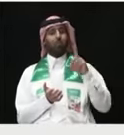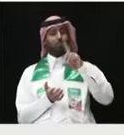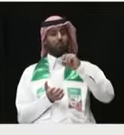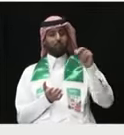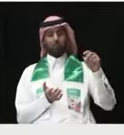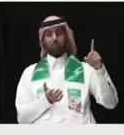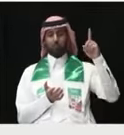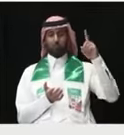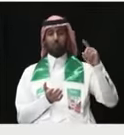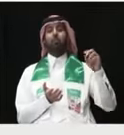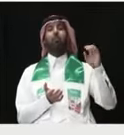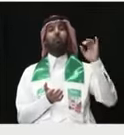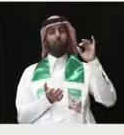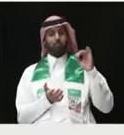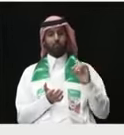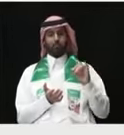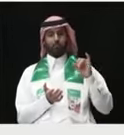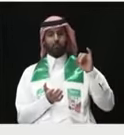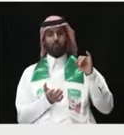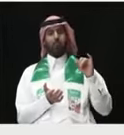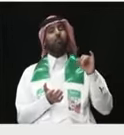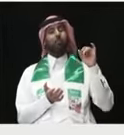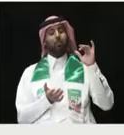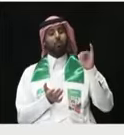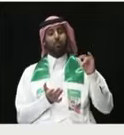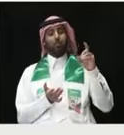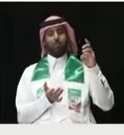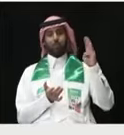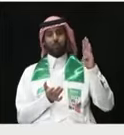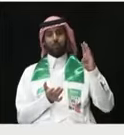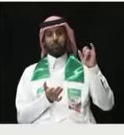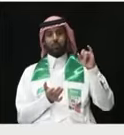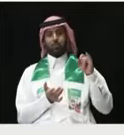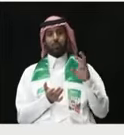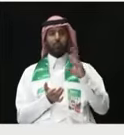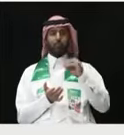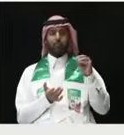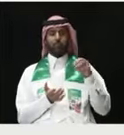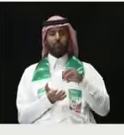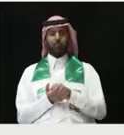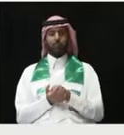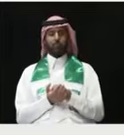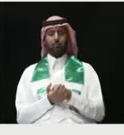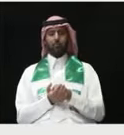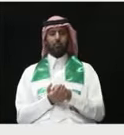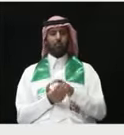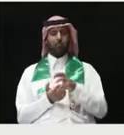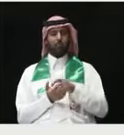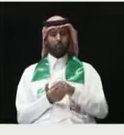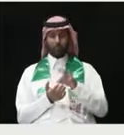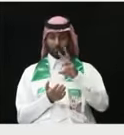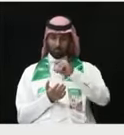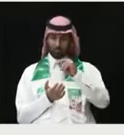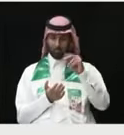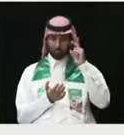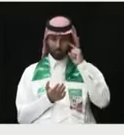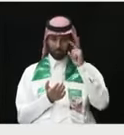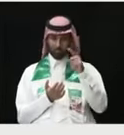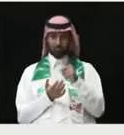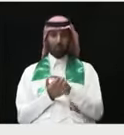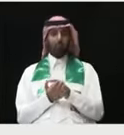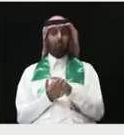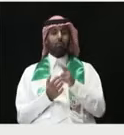not. They didn't move to Dubai. They moved to West Germany. Another example from the